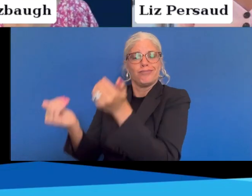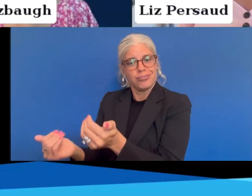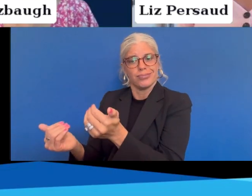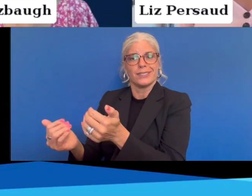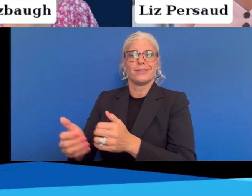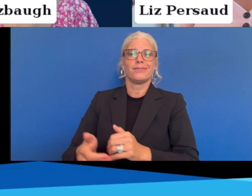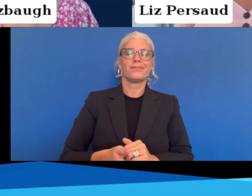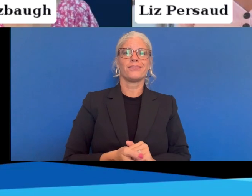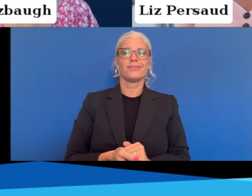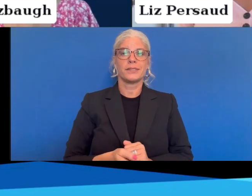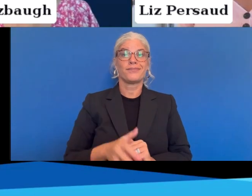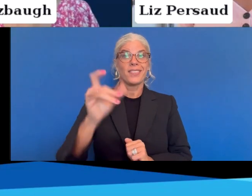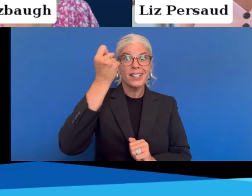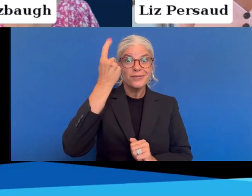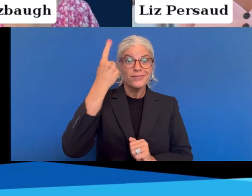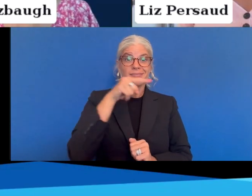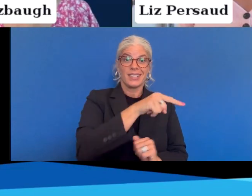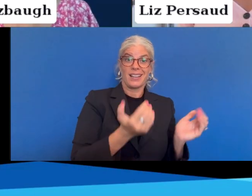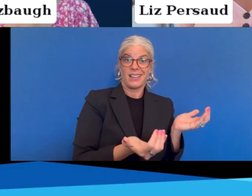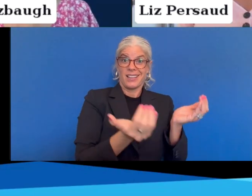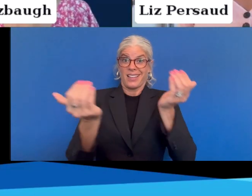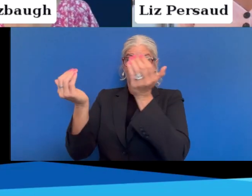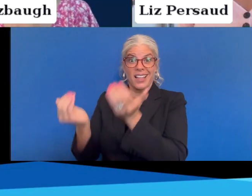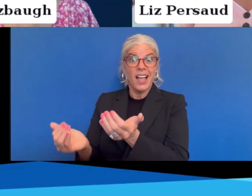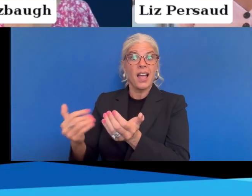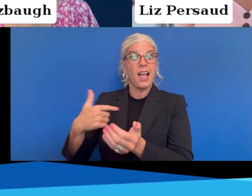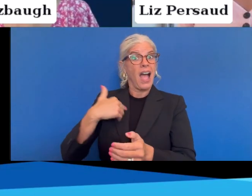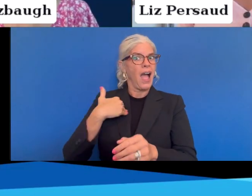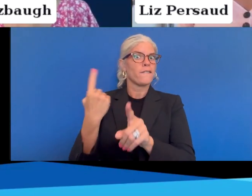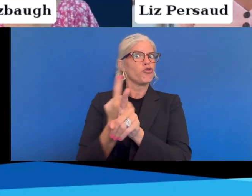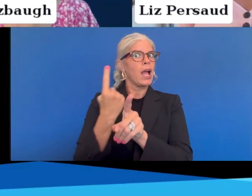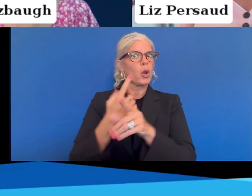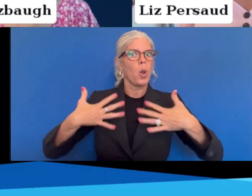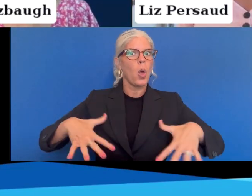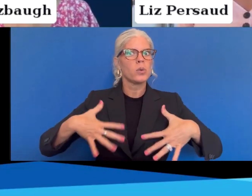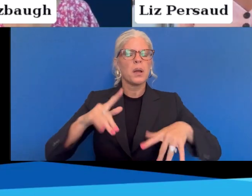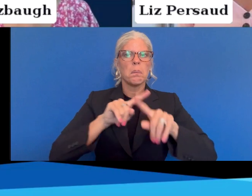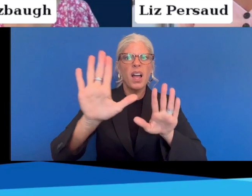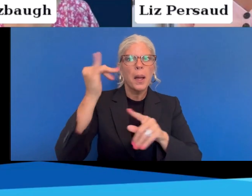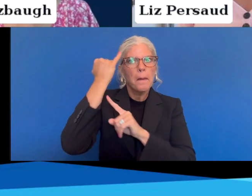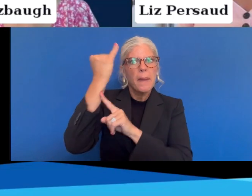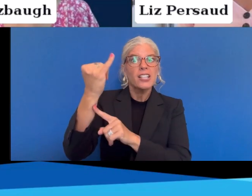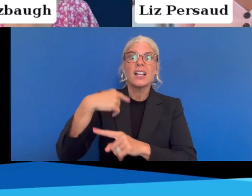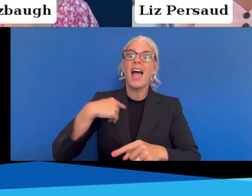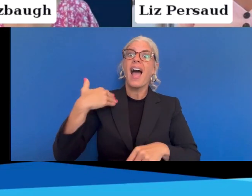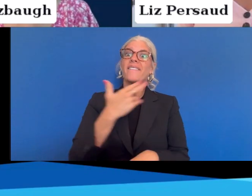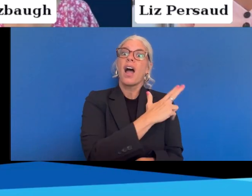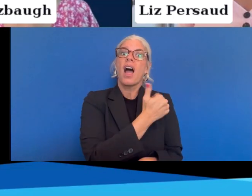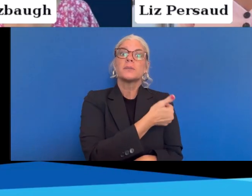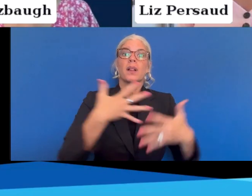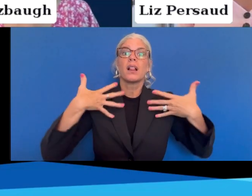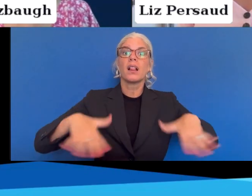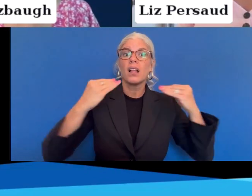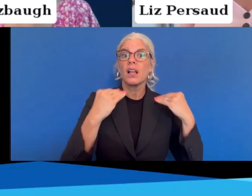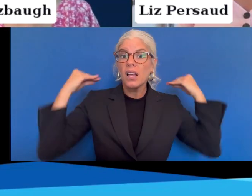outside on the sidewalk and just carried me out of the mobile unit and got me dressed. Luckily I had regular clothes on, but what if I was in